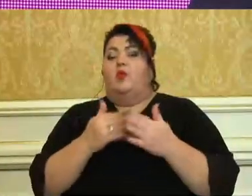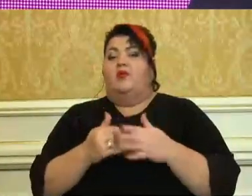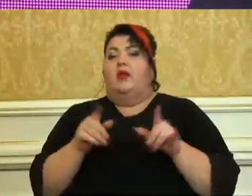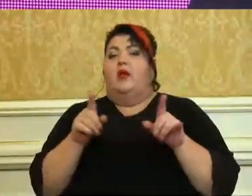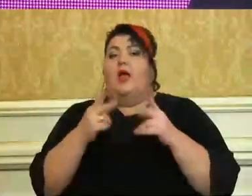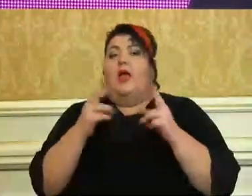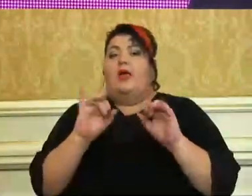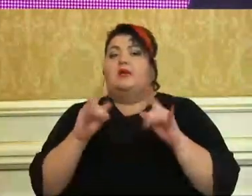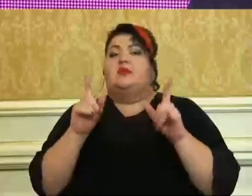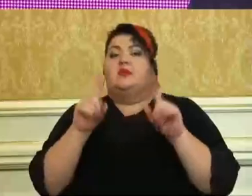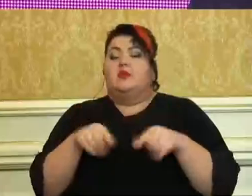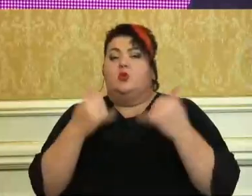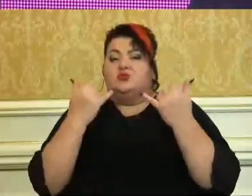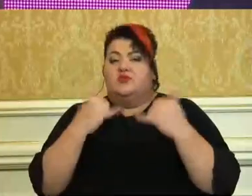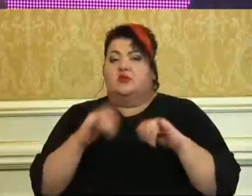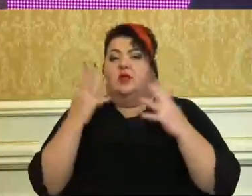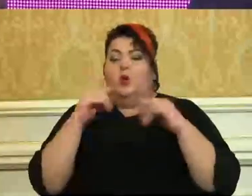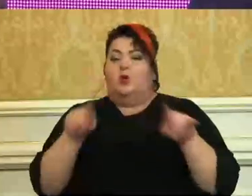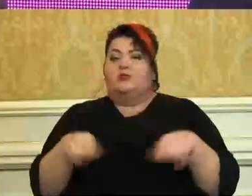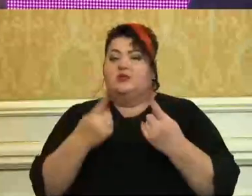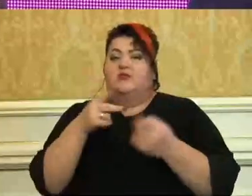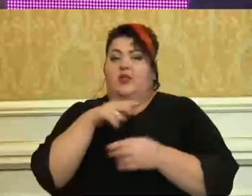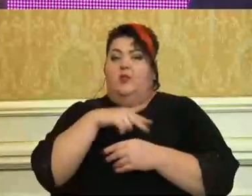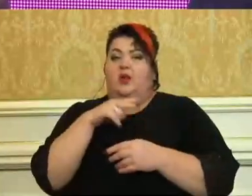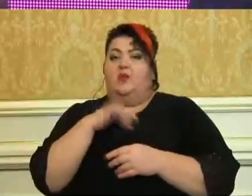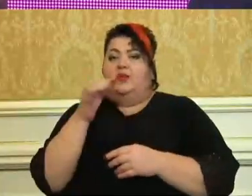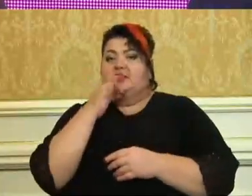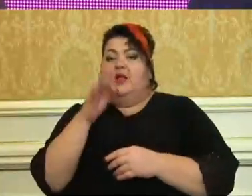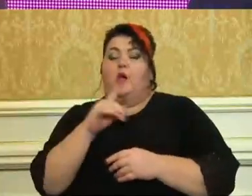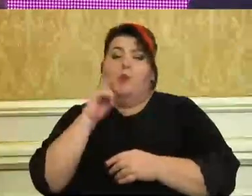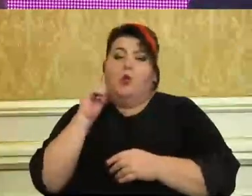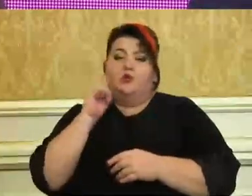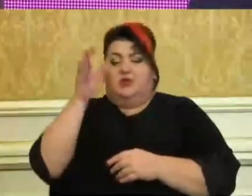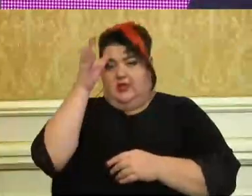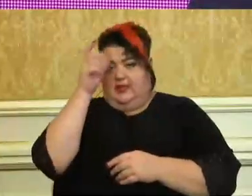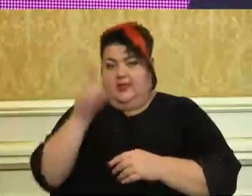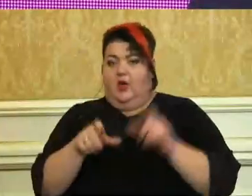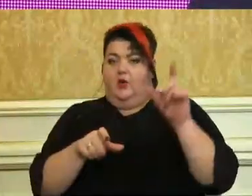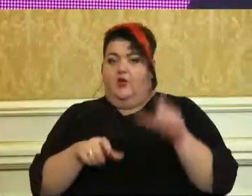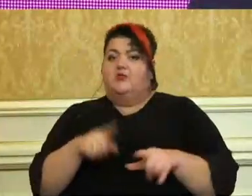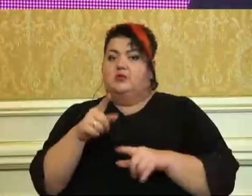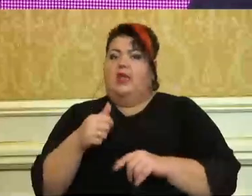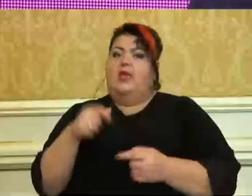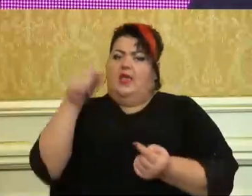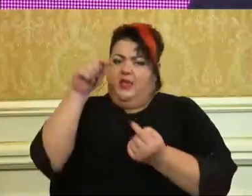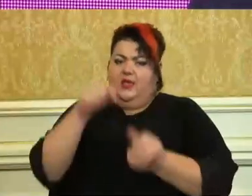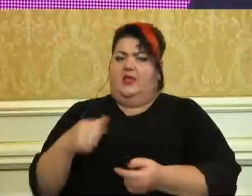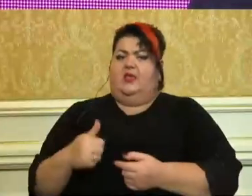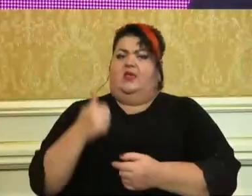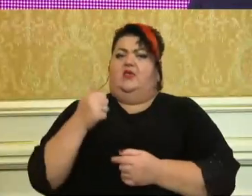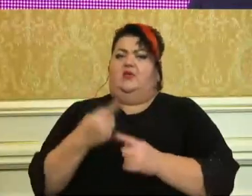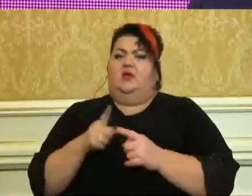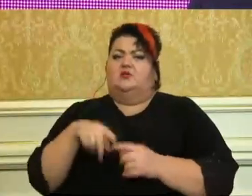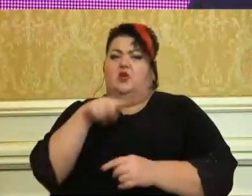when we're talking with the researcher, with scientists, it was the established the award for